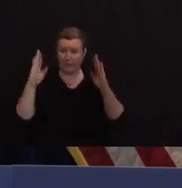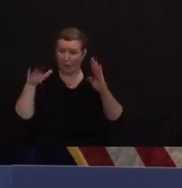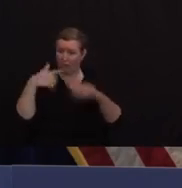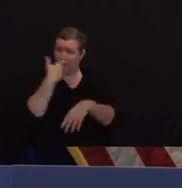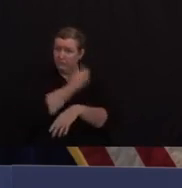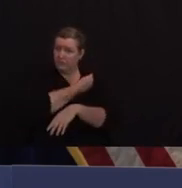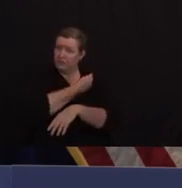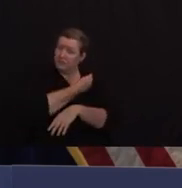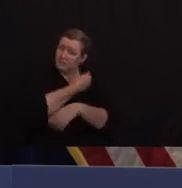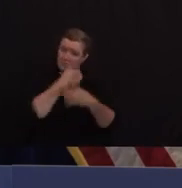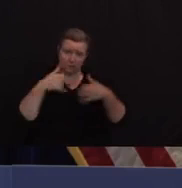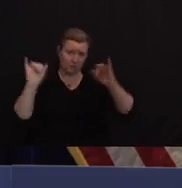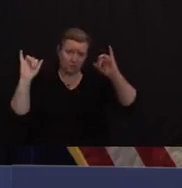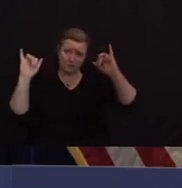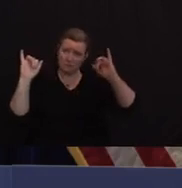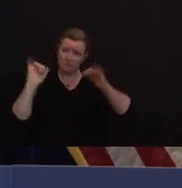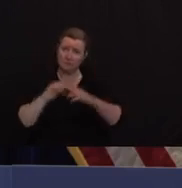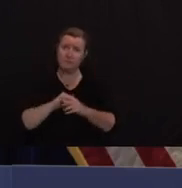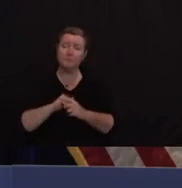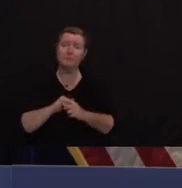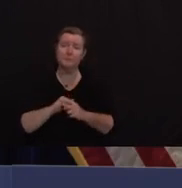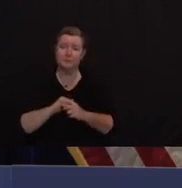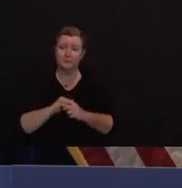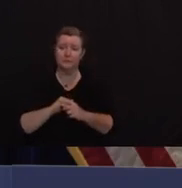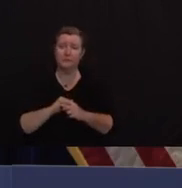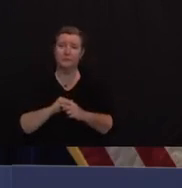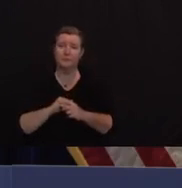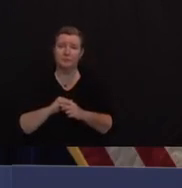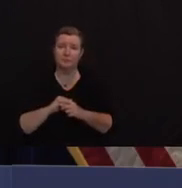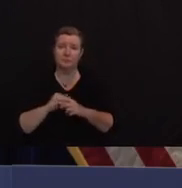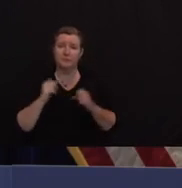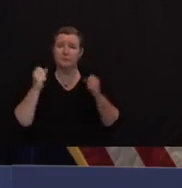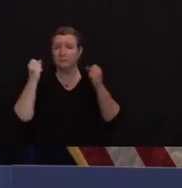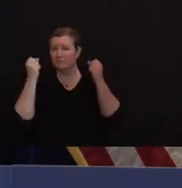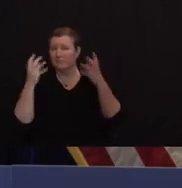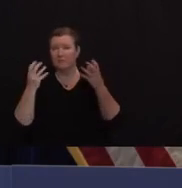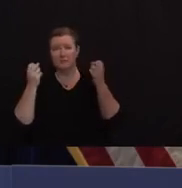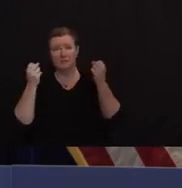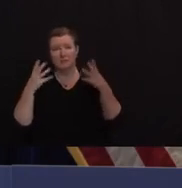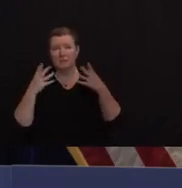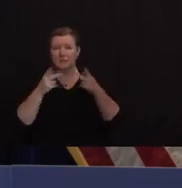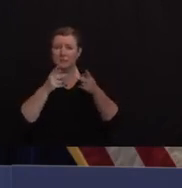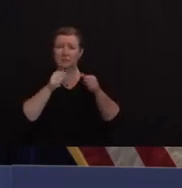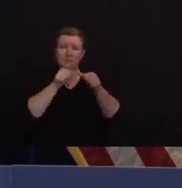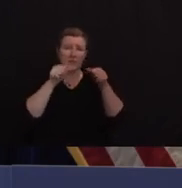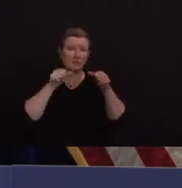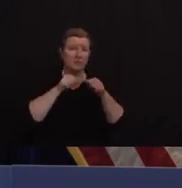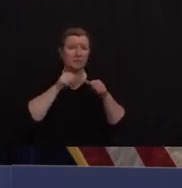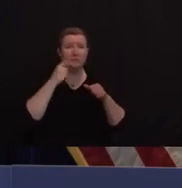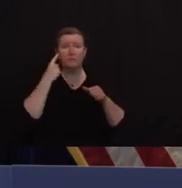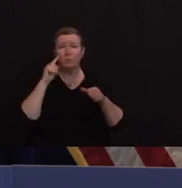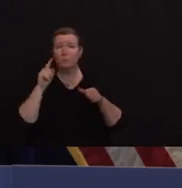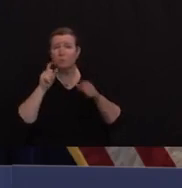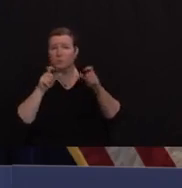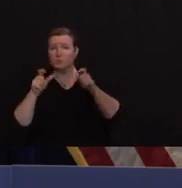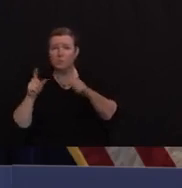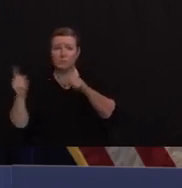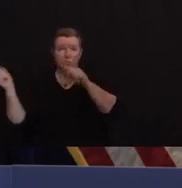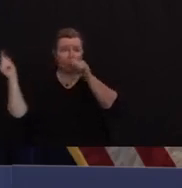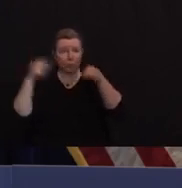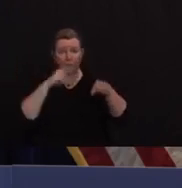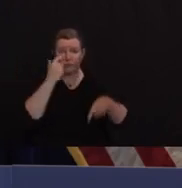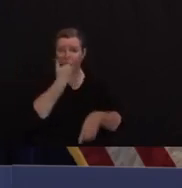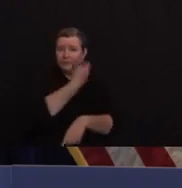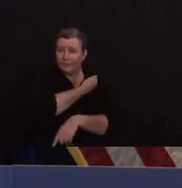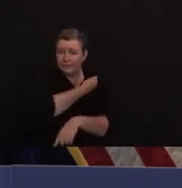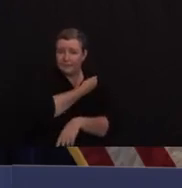better. There are hundreds of locations for adolescents to get vaccinated, including neighborhood retail pharmacies. To find a location near